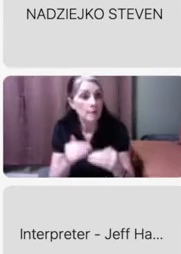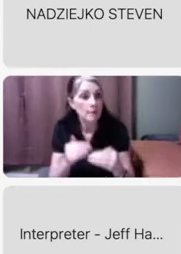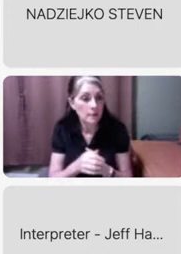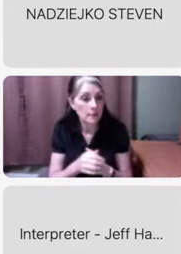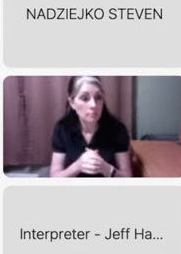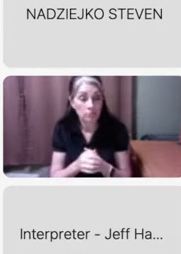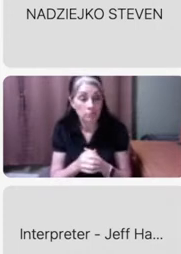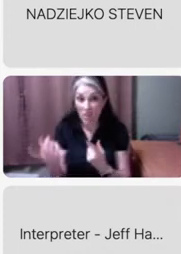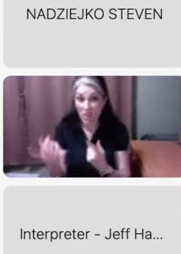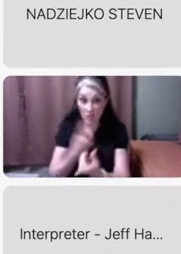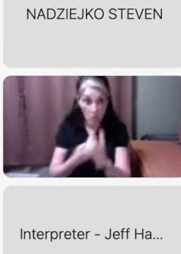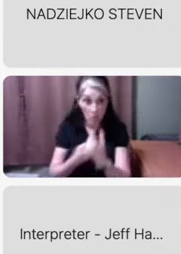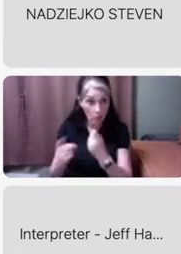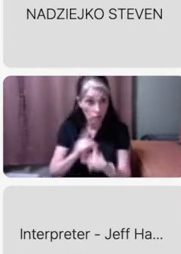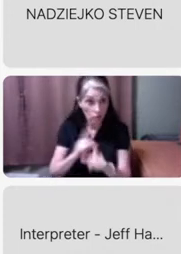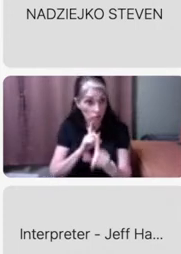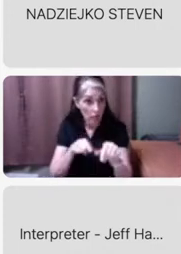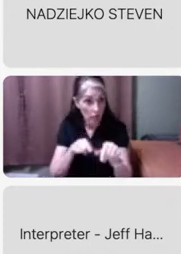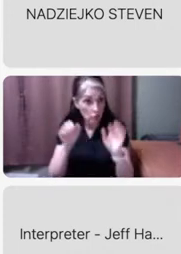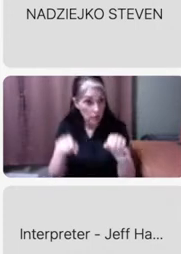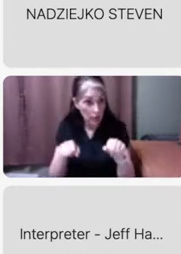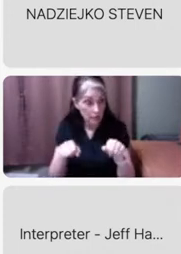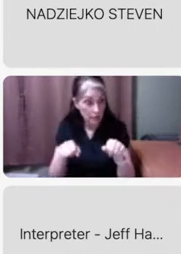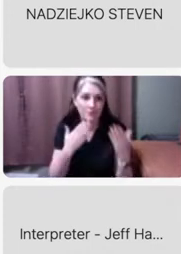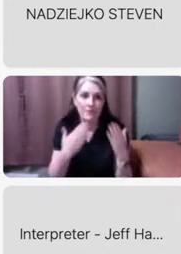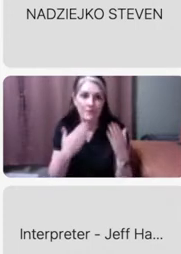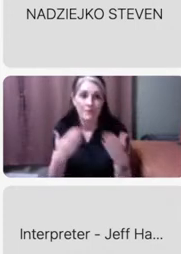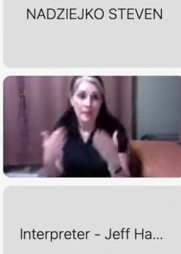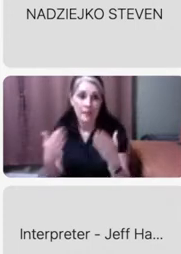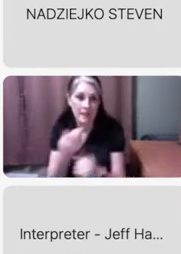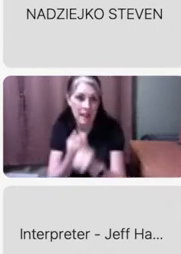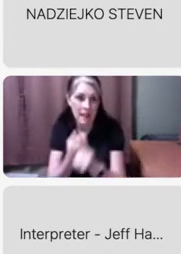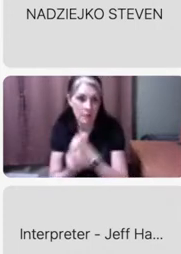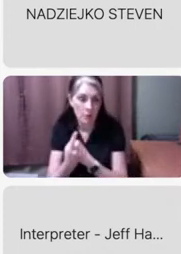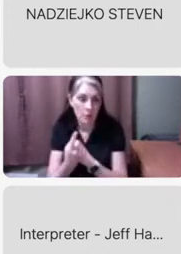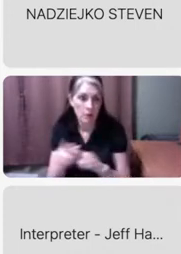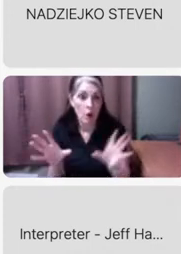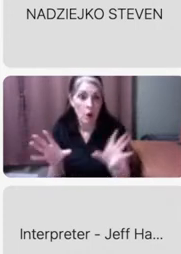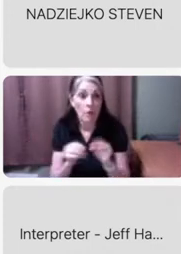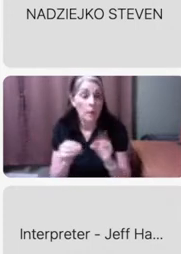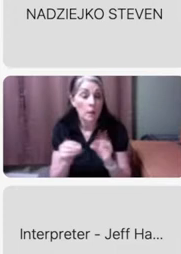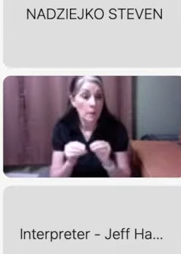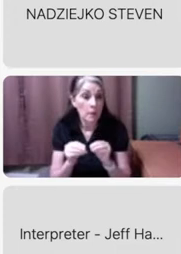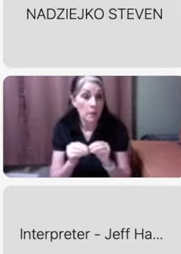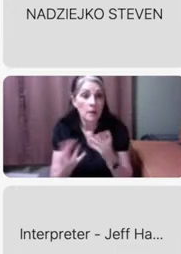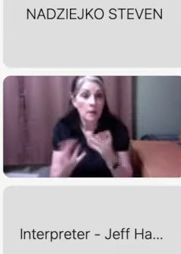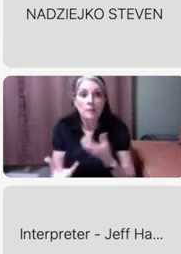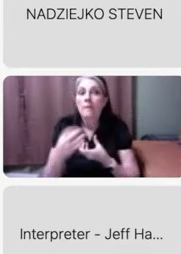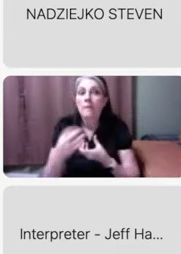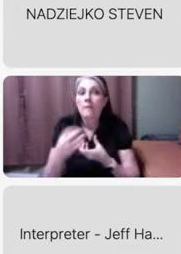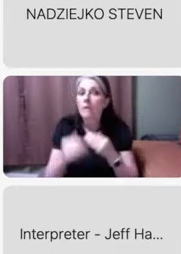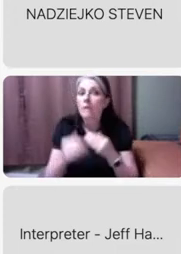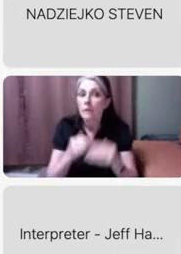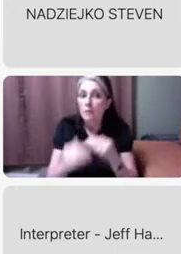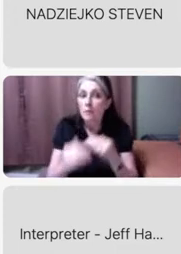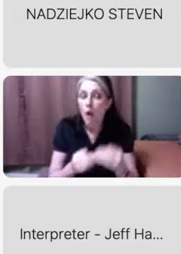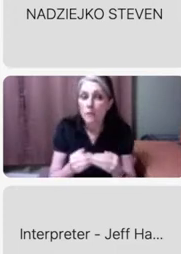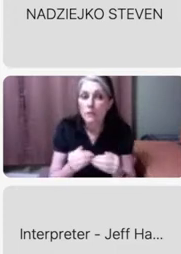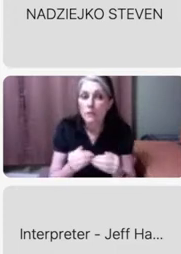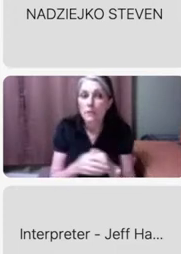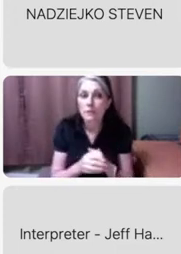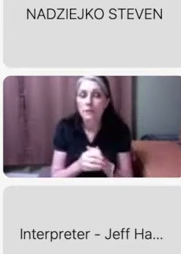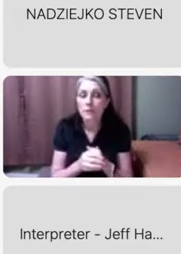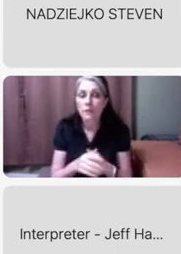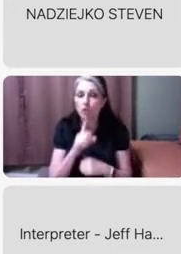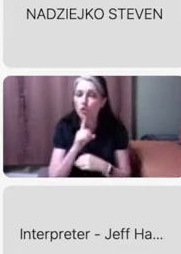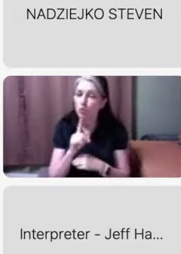have again want to thank everyone on our committees and and that's involved in this process because it is it is truly a a